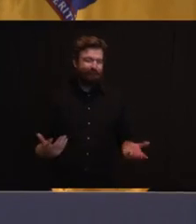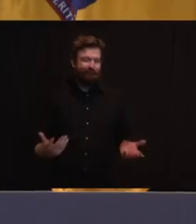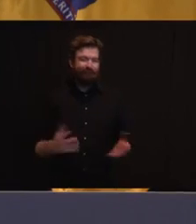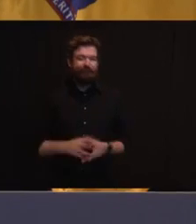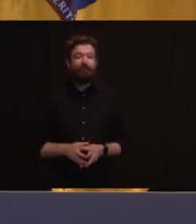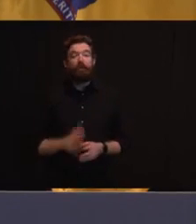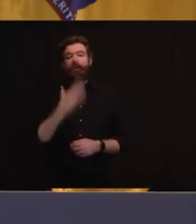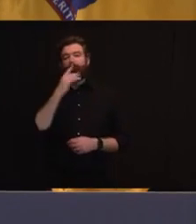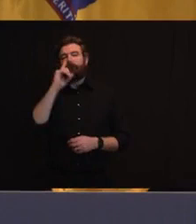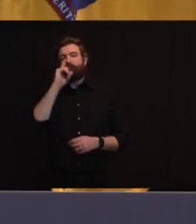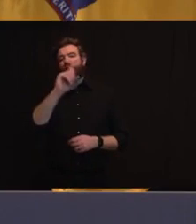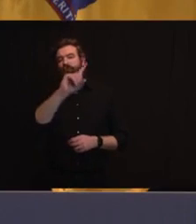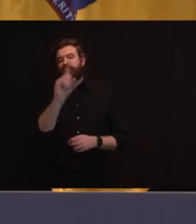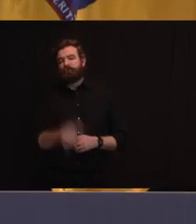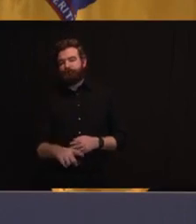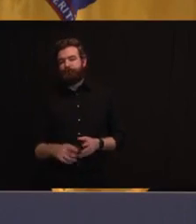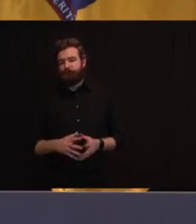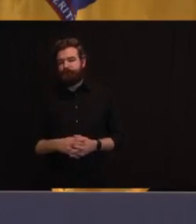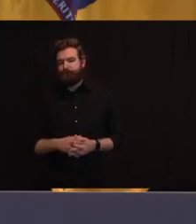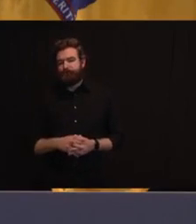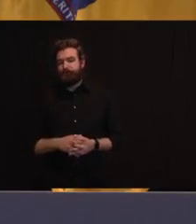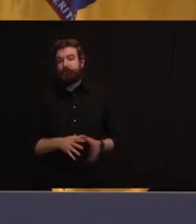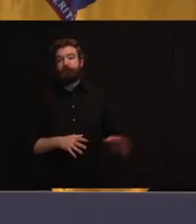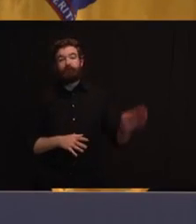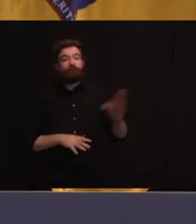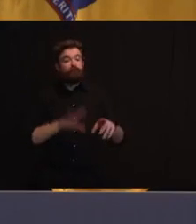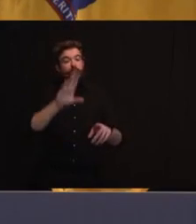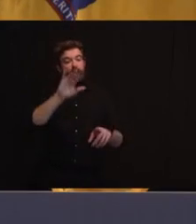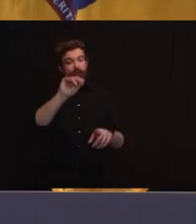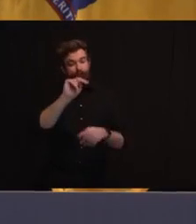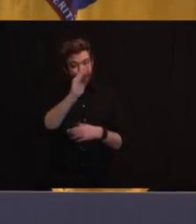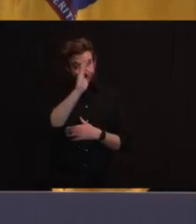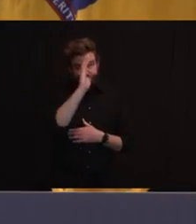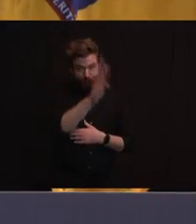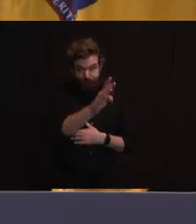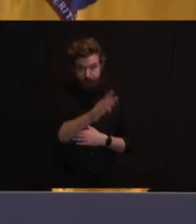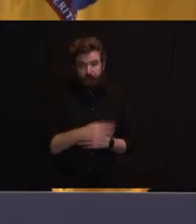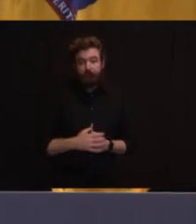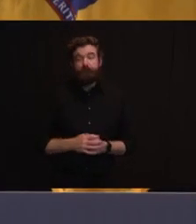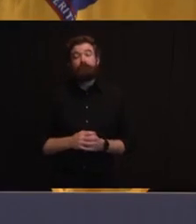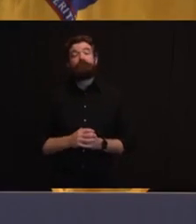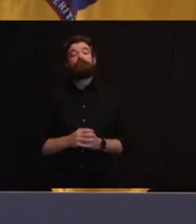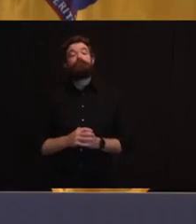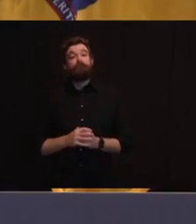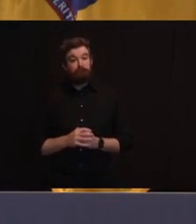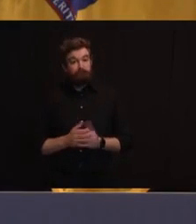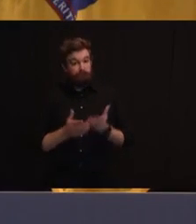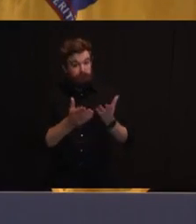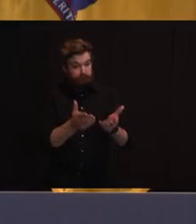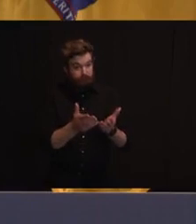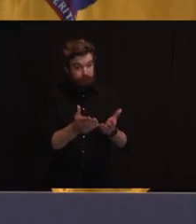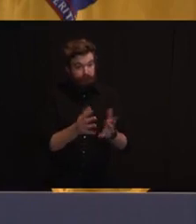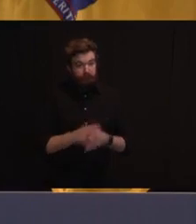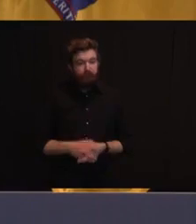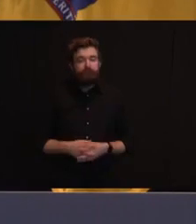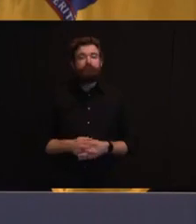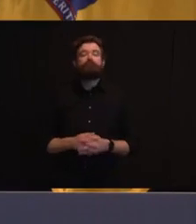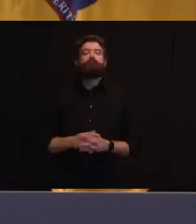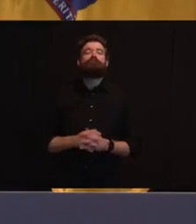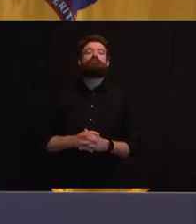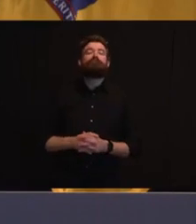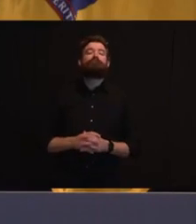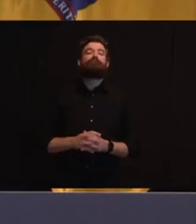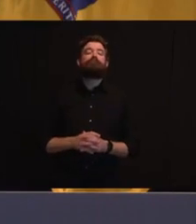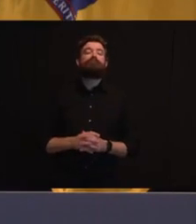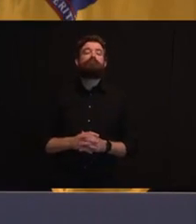Please, is that Brian? Yes. Hey, how are you? Good afternoon. Brian Bossler from Channel 6. How are you? How are you, Brian? Good. My Just a question. colleagues at Channel